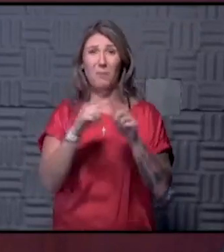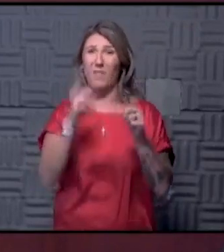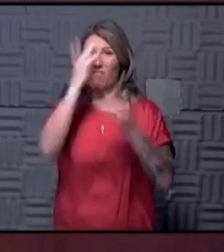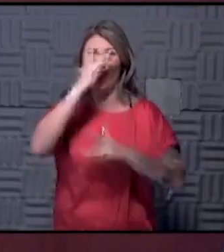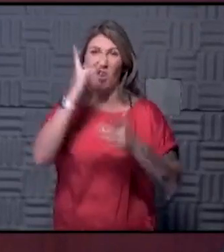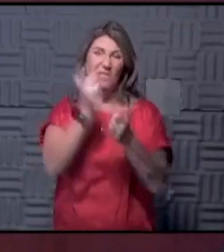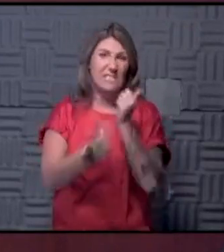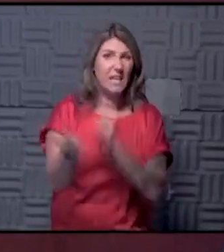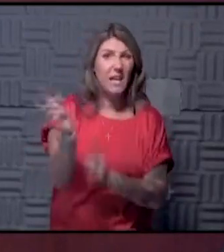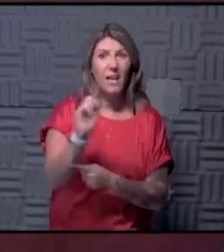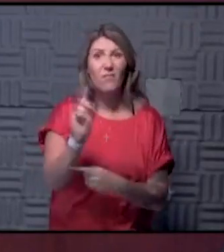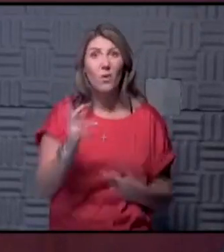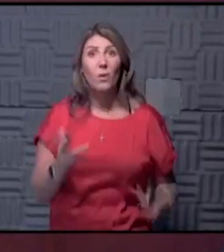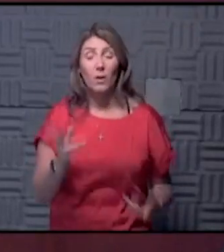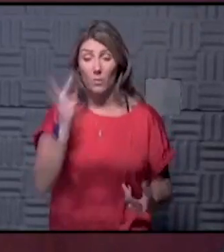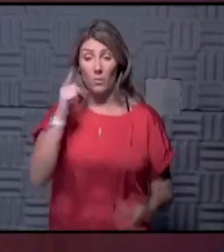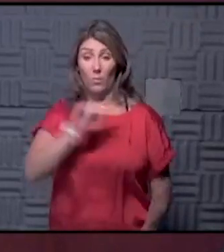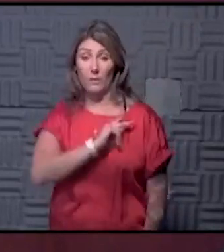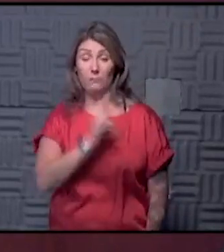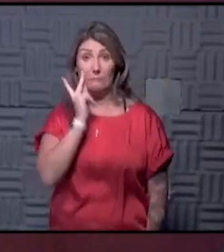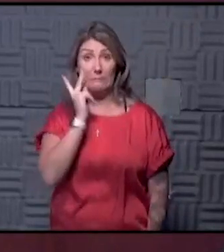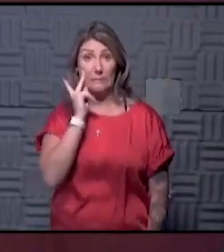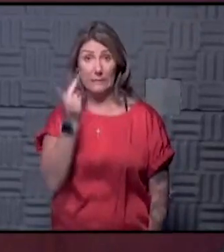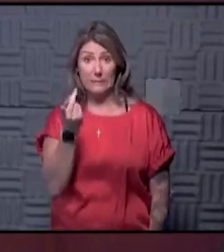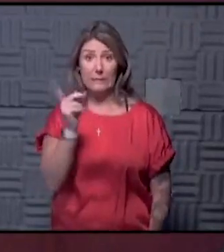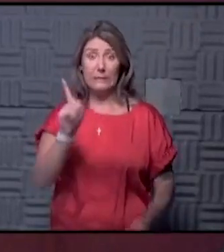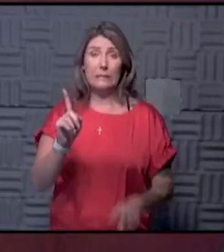is. and we're seeing that